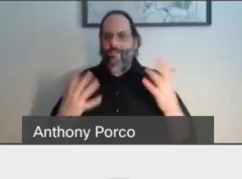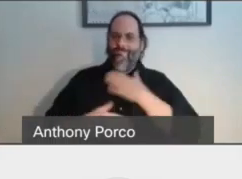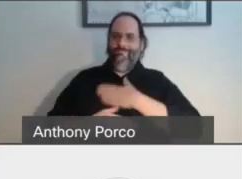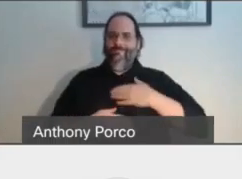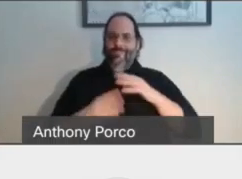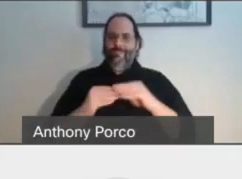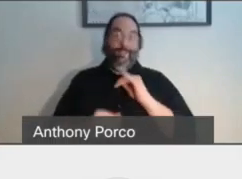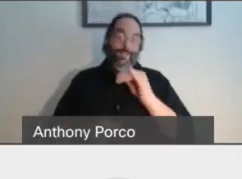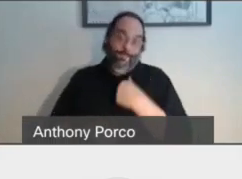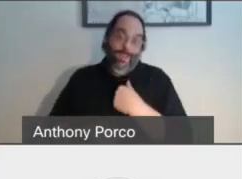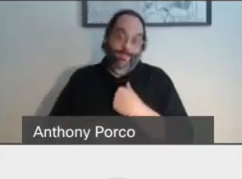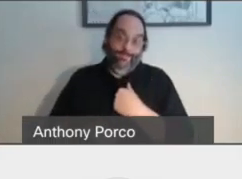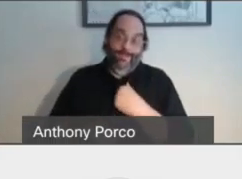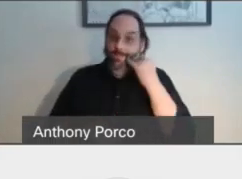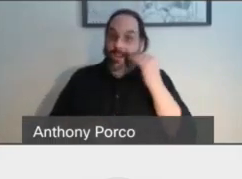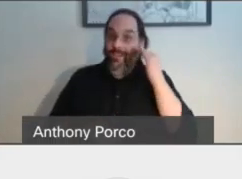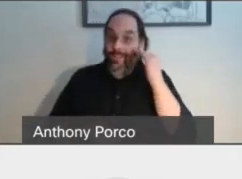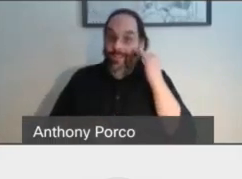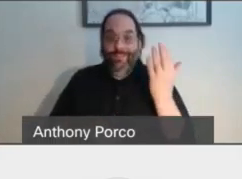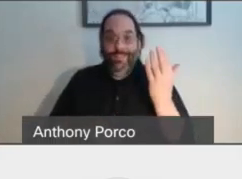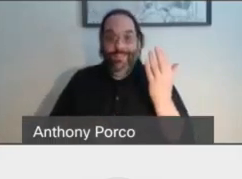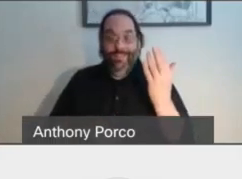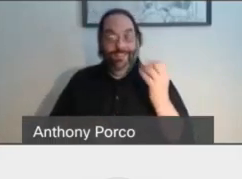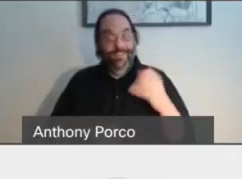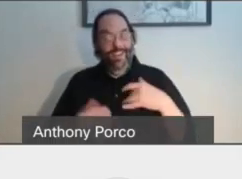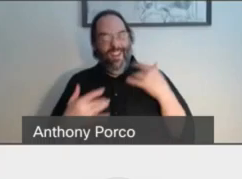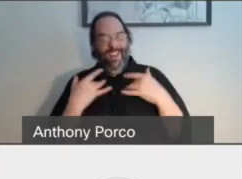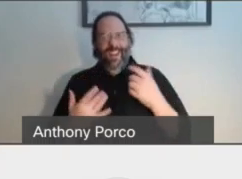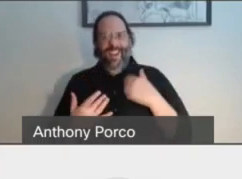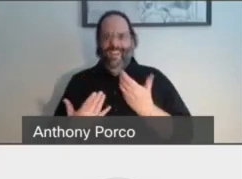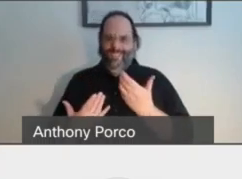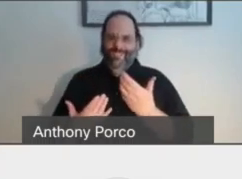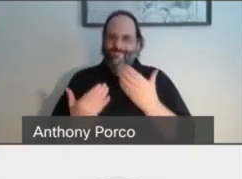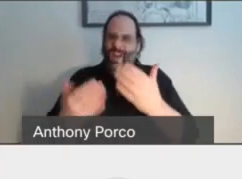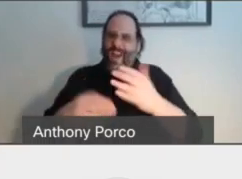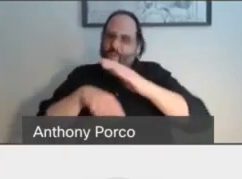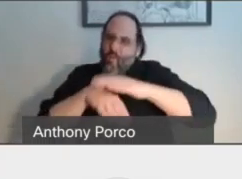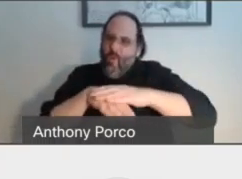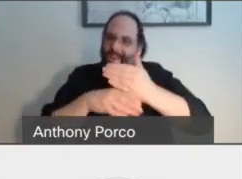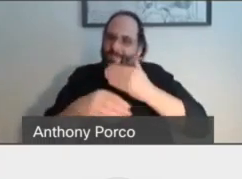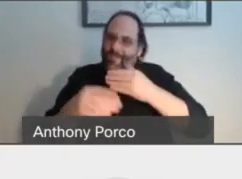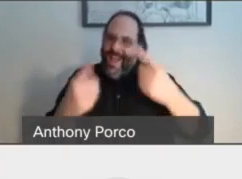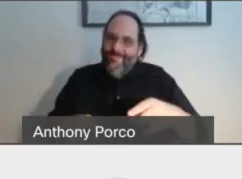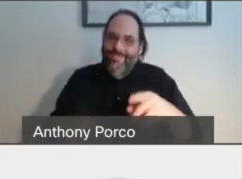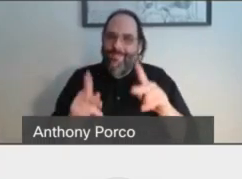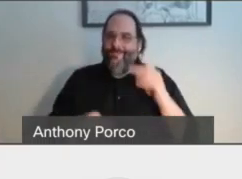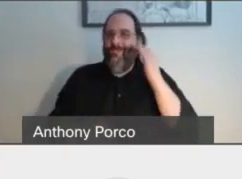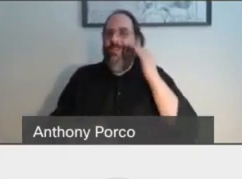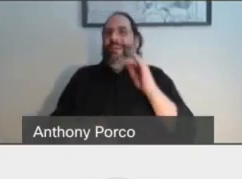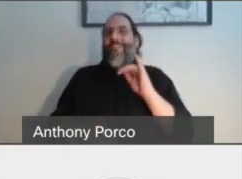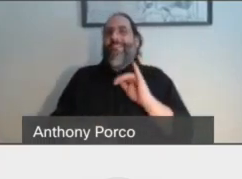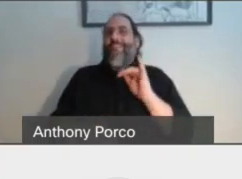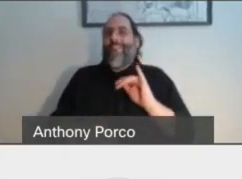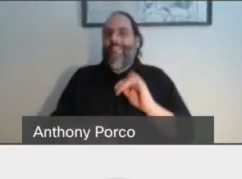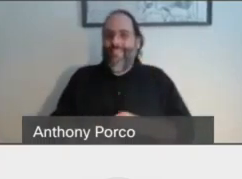I am. If I'd have known it was going to be so energetic, I'd have provided a caution in the beginning. Make sure, you know, that if it gets to